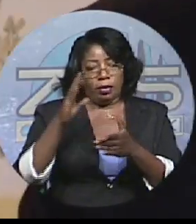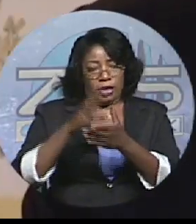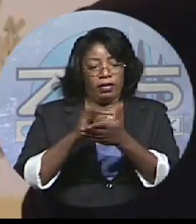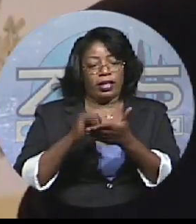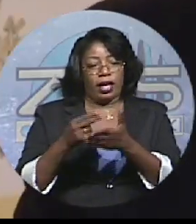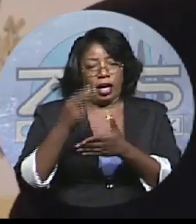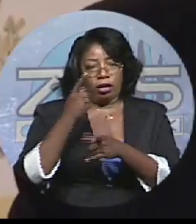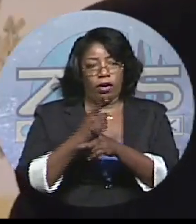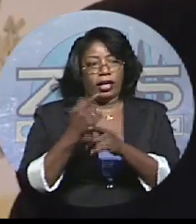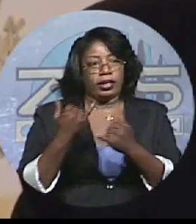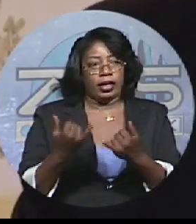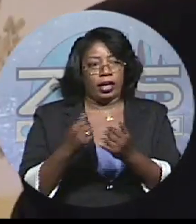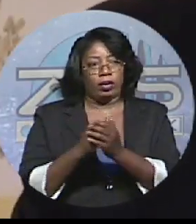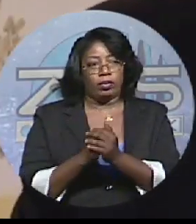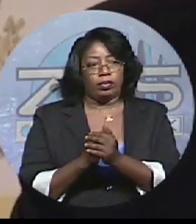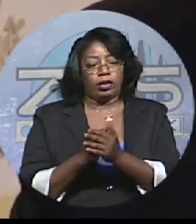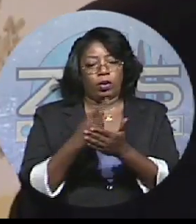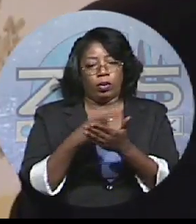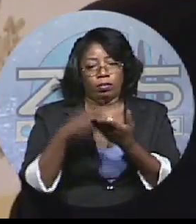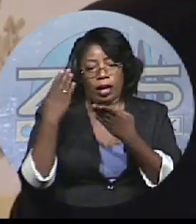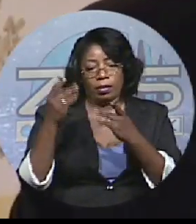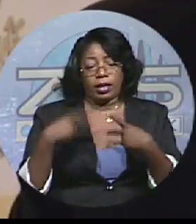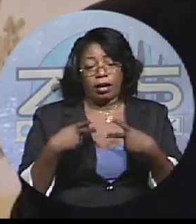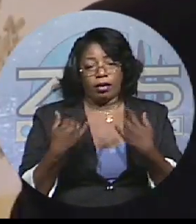has today are good policies.